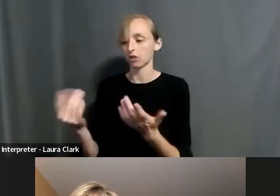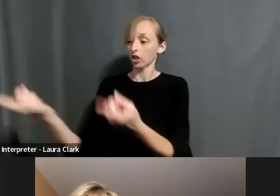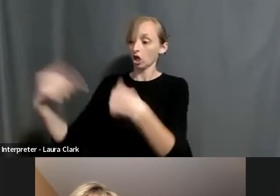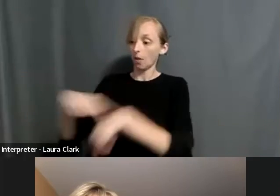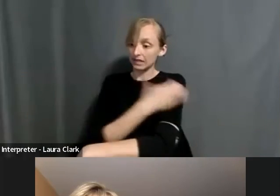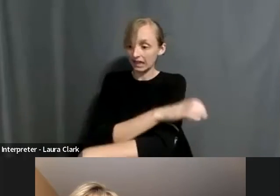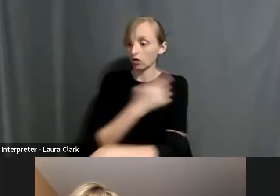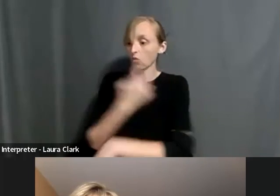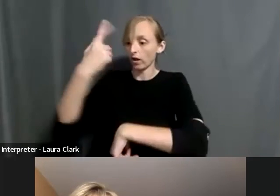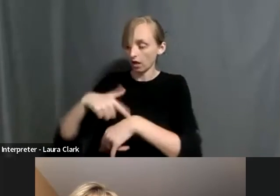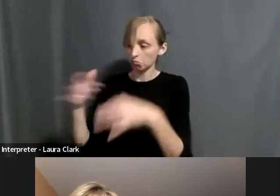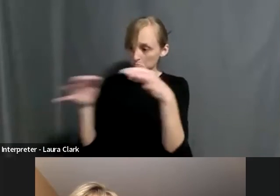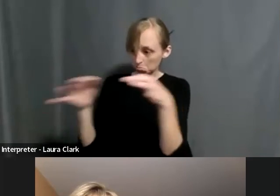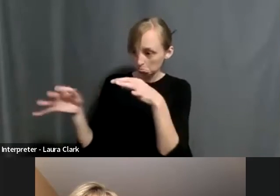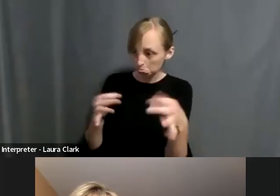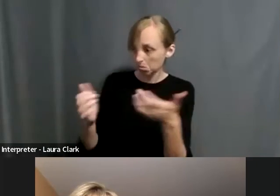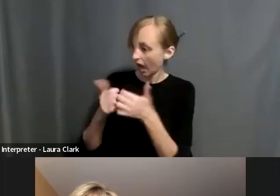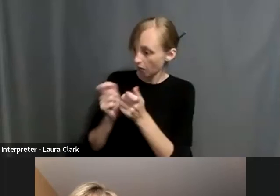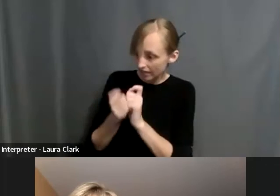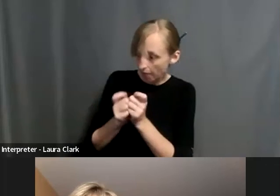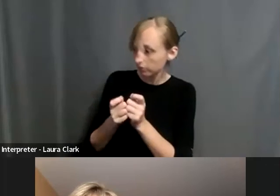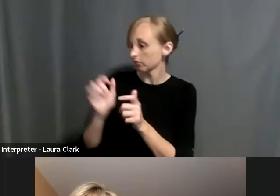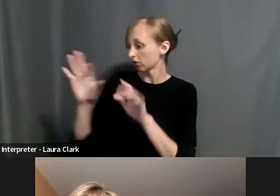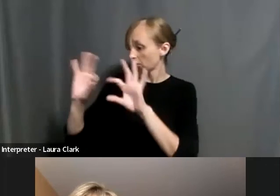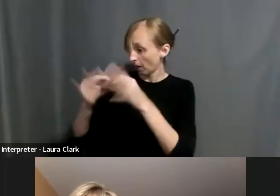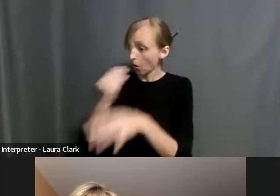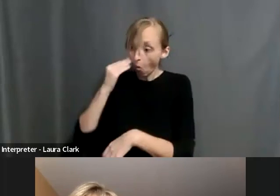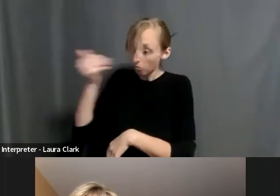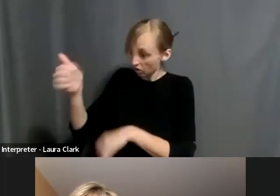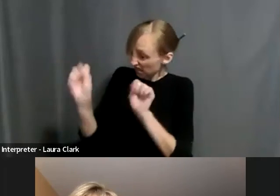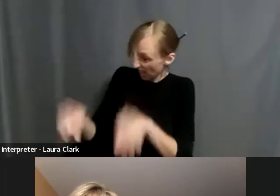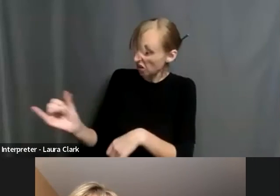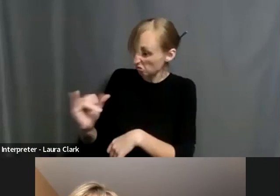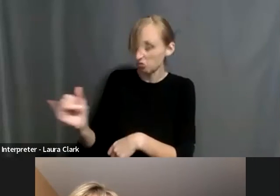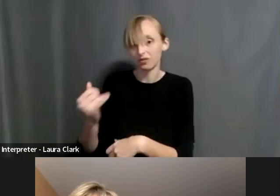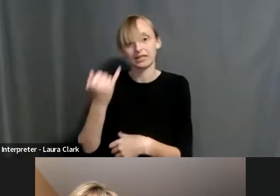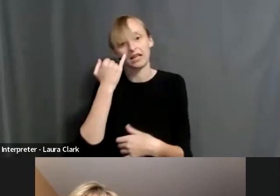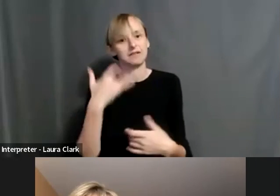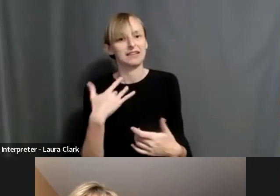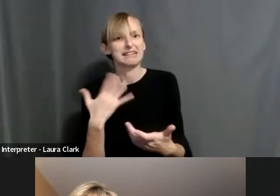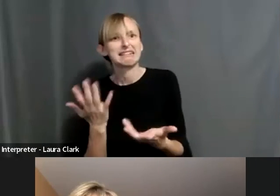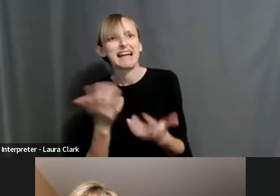family member too. Yeah. So I would encourage that if you're not exactly sure what you want to do.